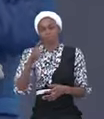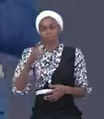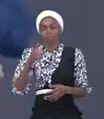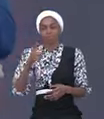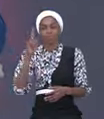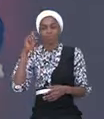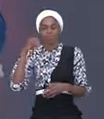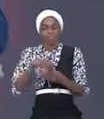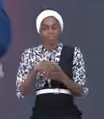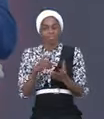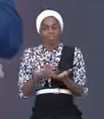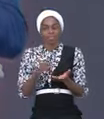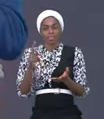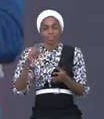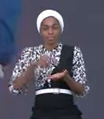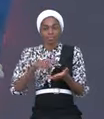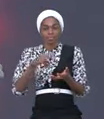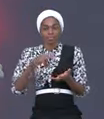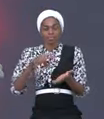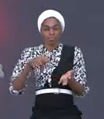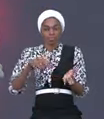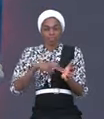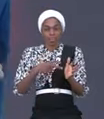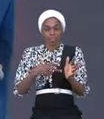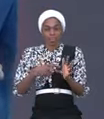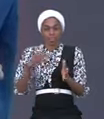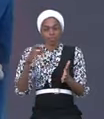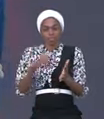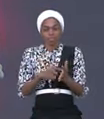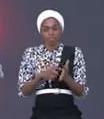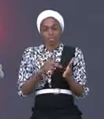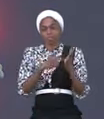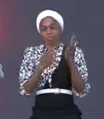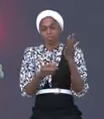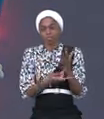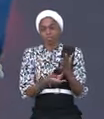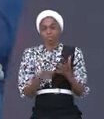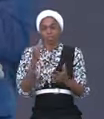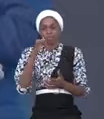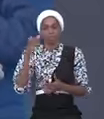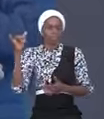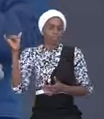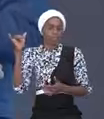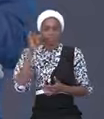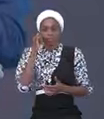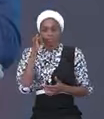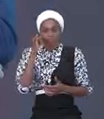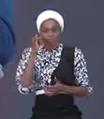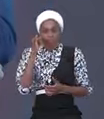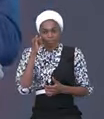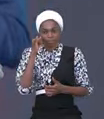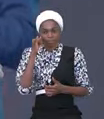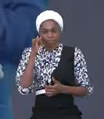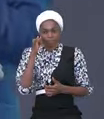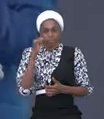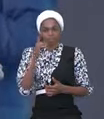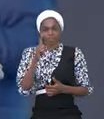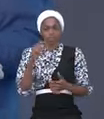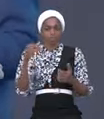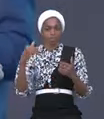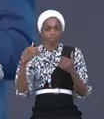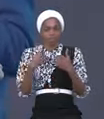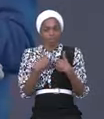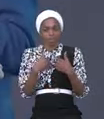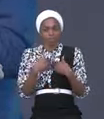in the main course at the commencement of the convocation yesterday, you heard the